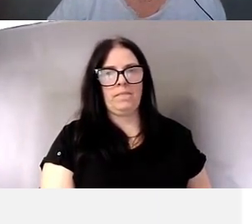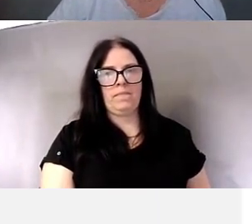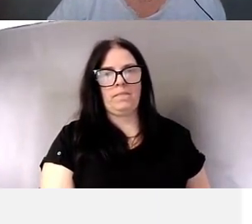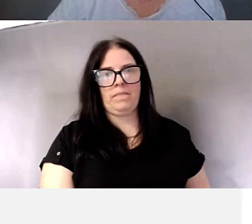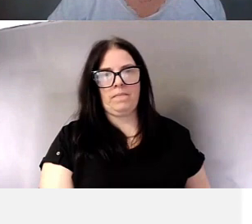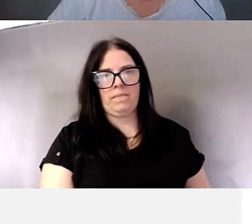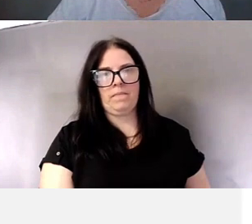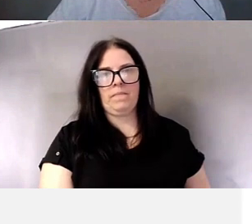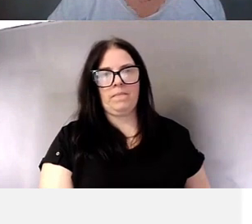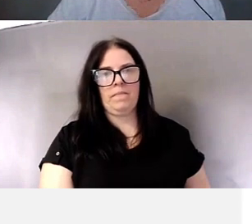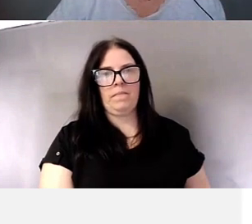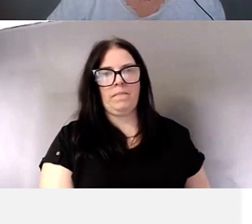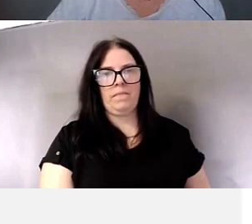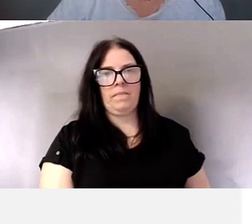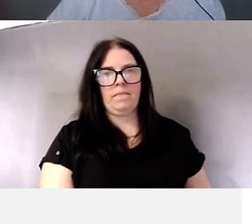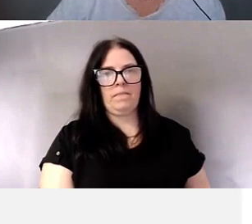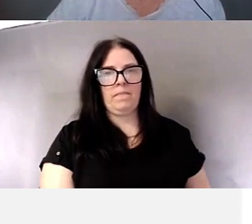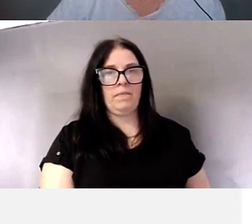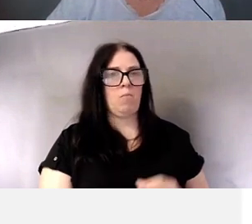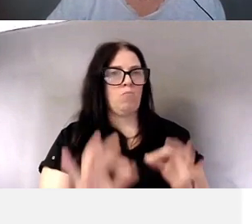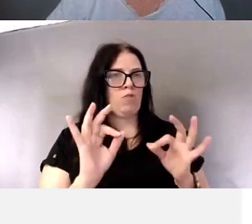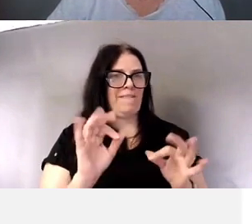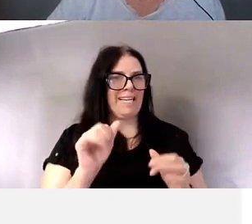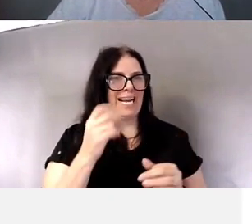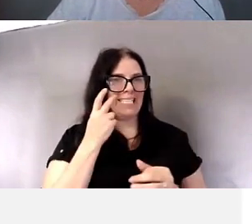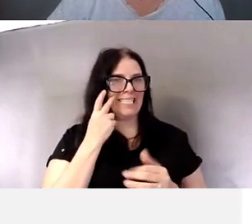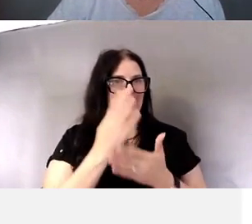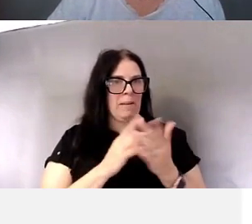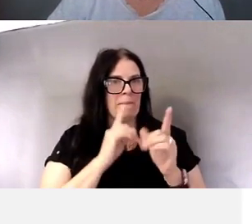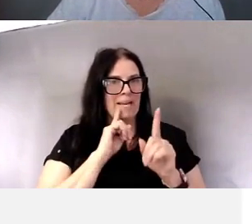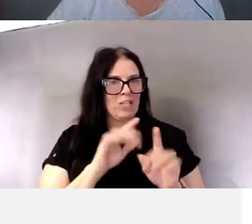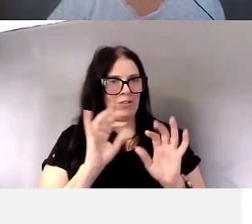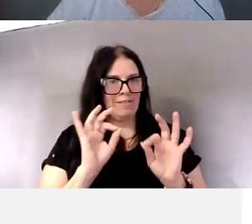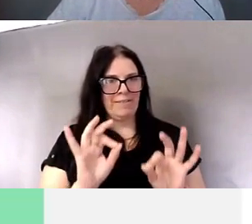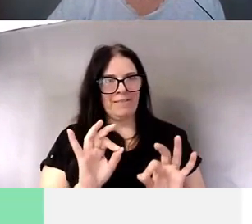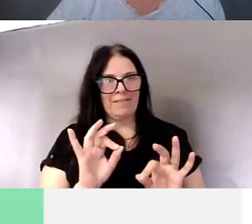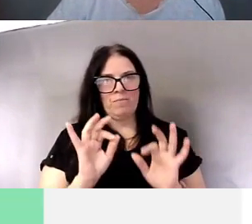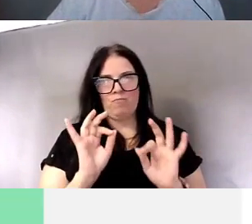Perfect. So we can see some of your answers coming in. Fantastic.